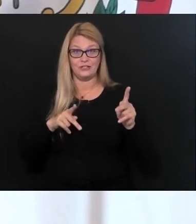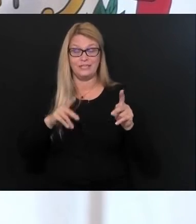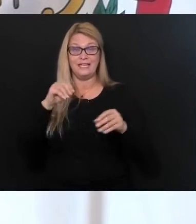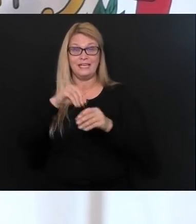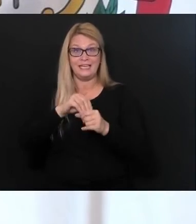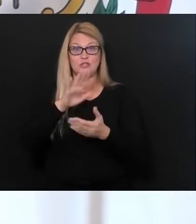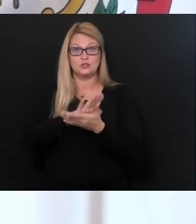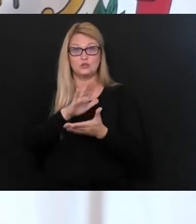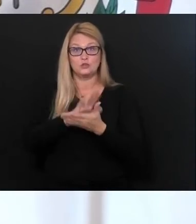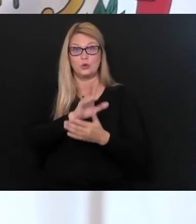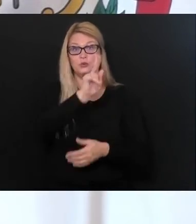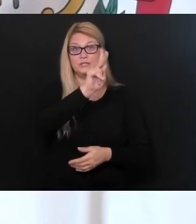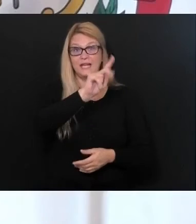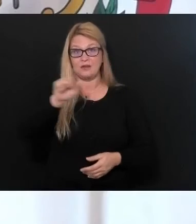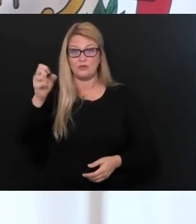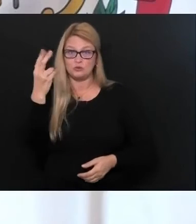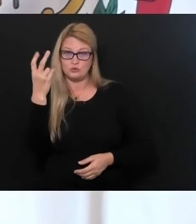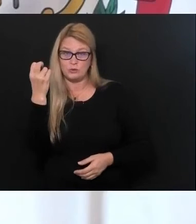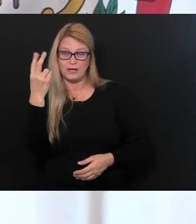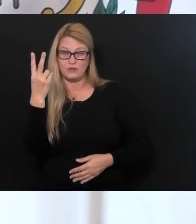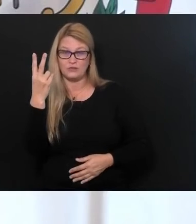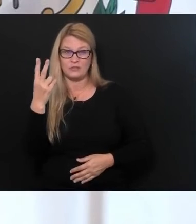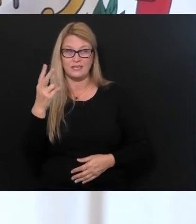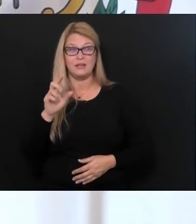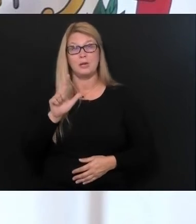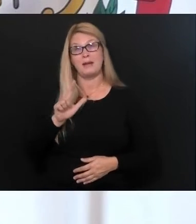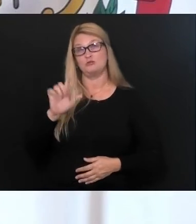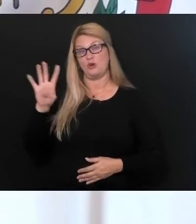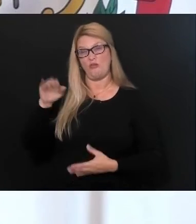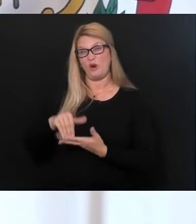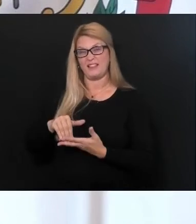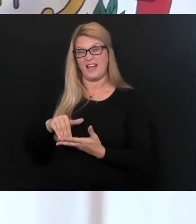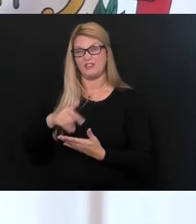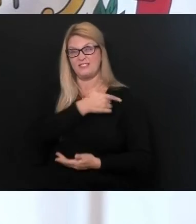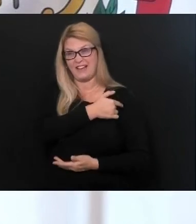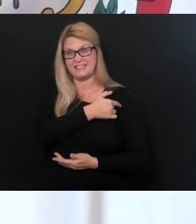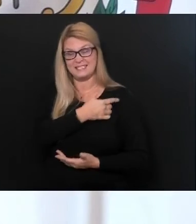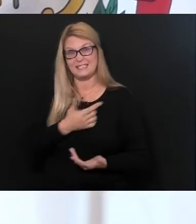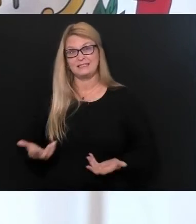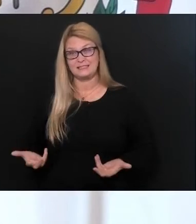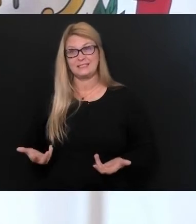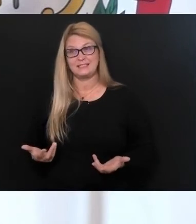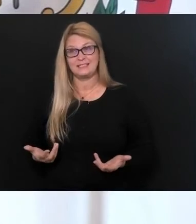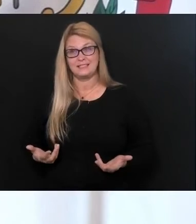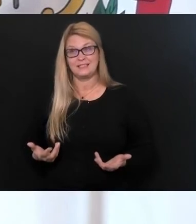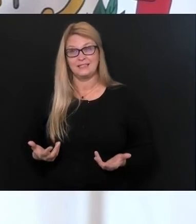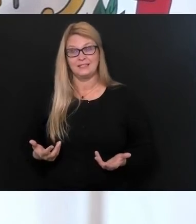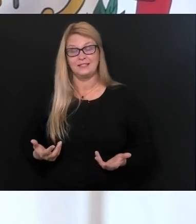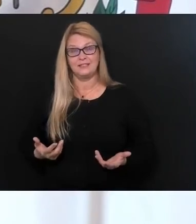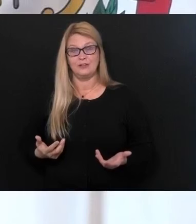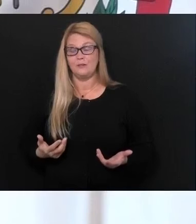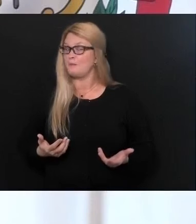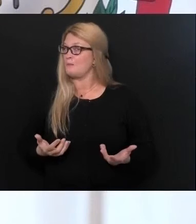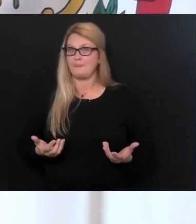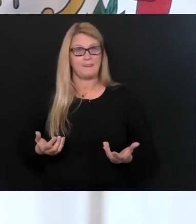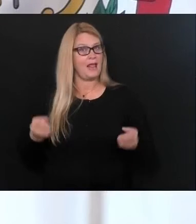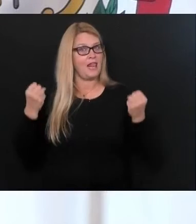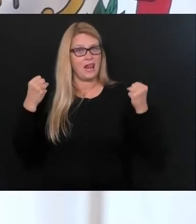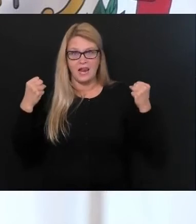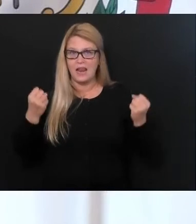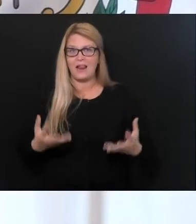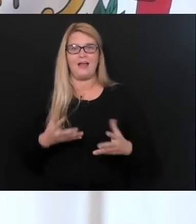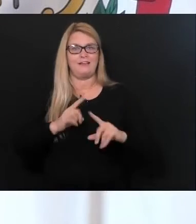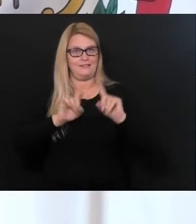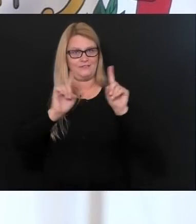schools K through 12, it's about 24,000, and so there's lots of